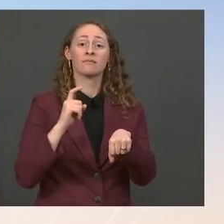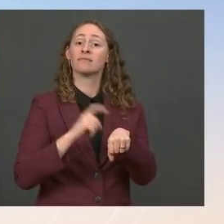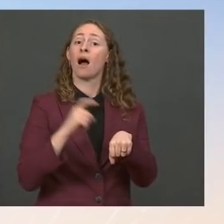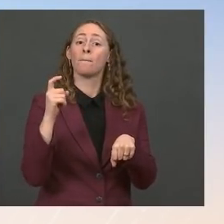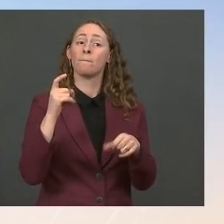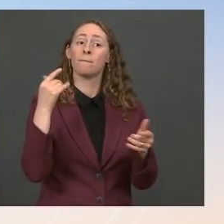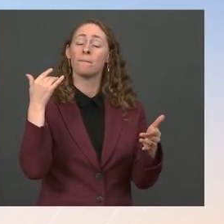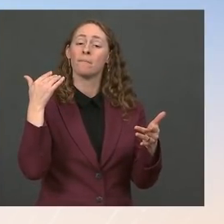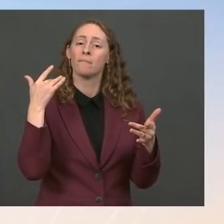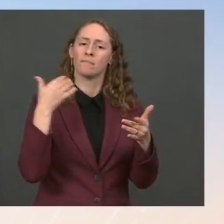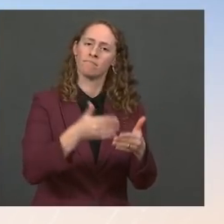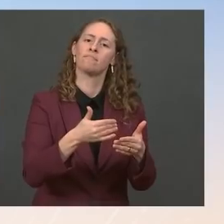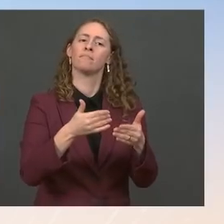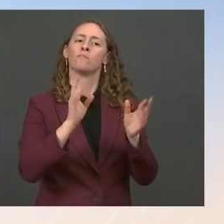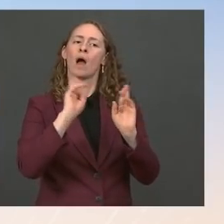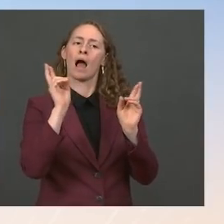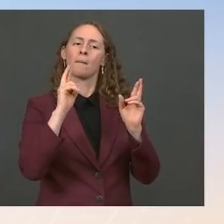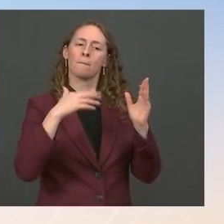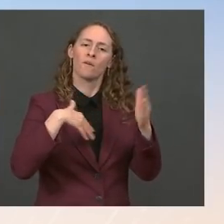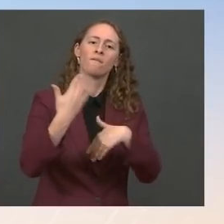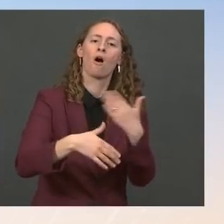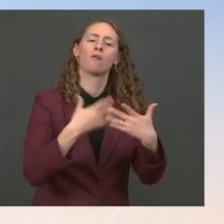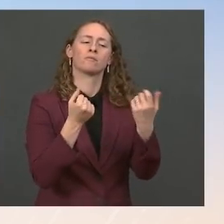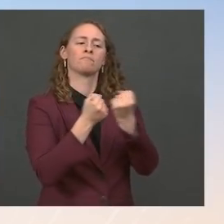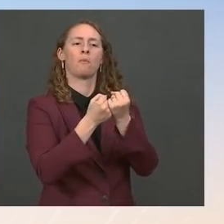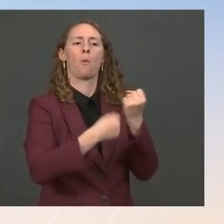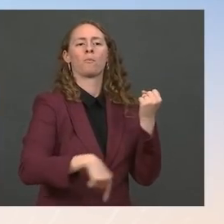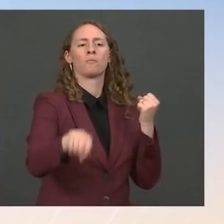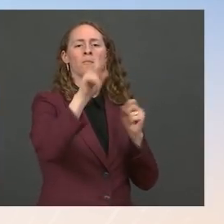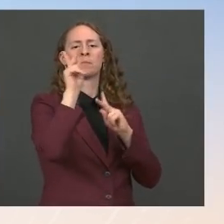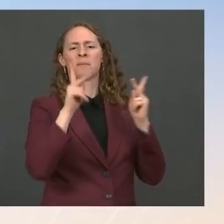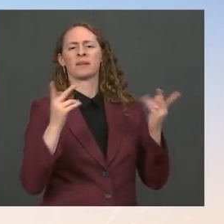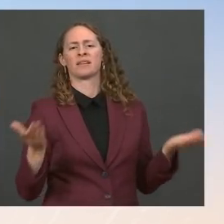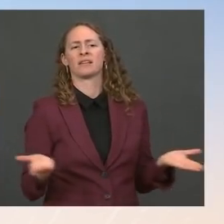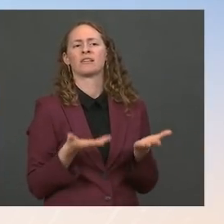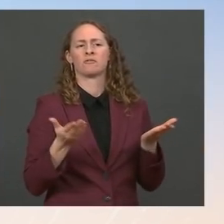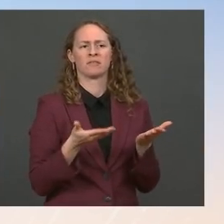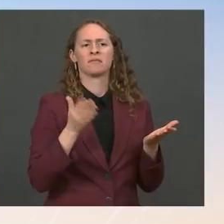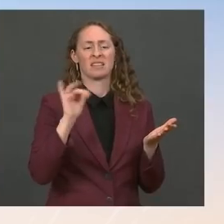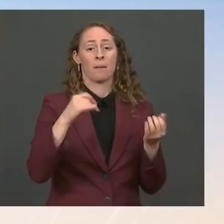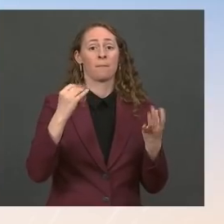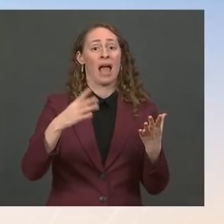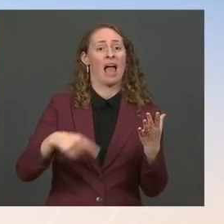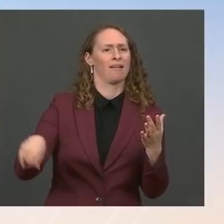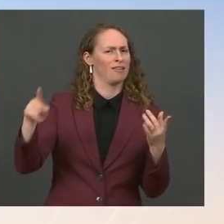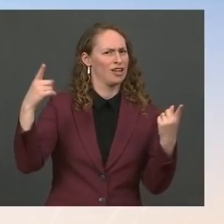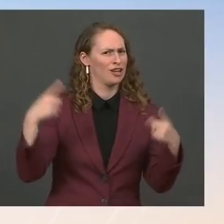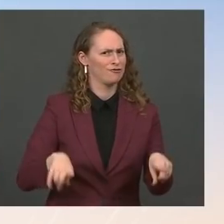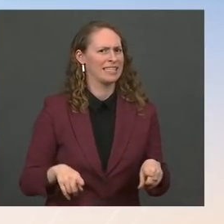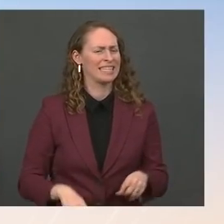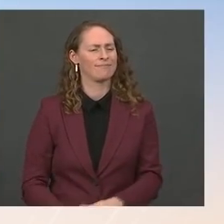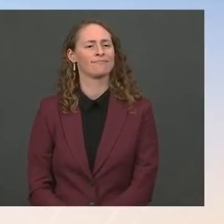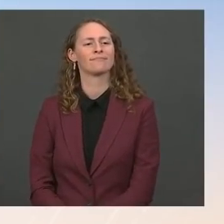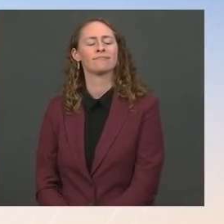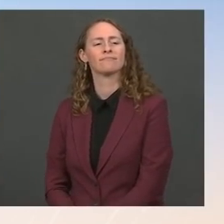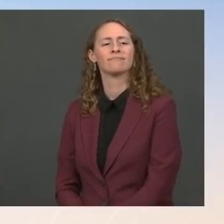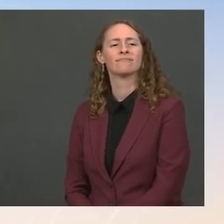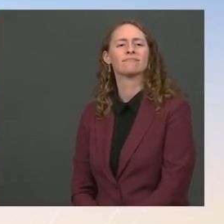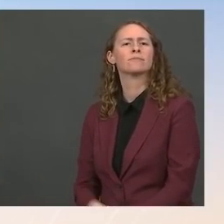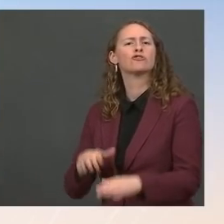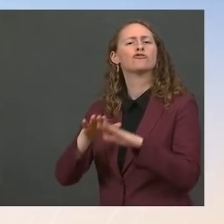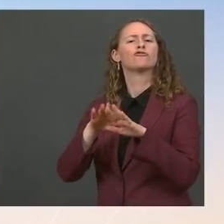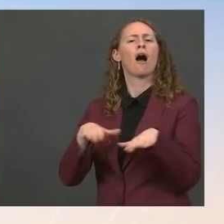forward and deliver for the American people. And that's something that the vast majority of the caucus agrees on. Let me just ask you about the child tax credit. Sure.